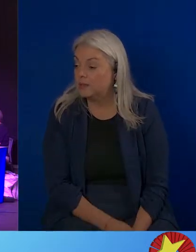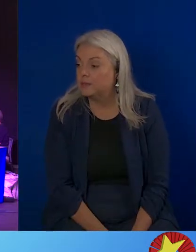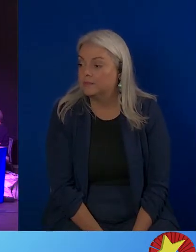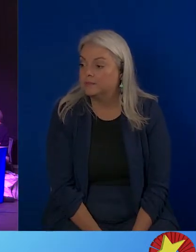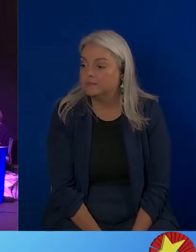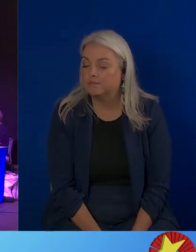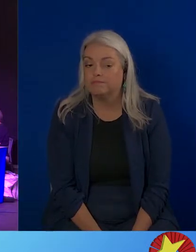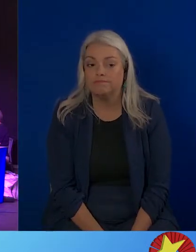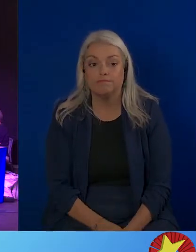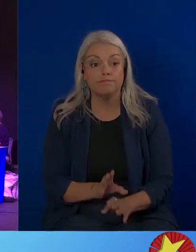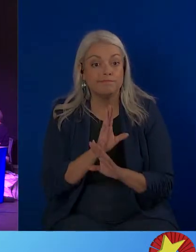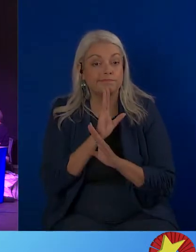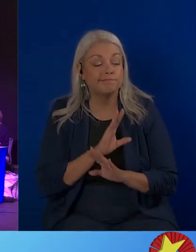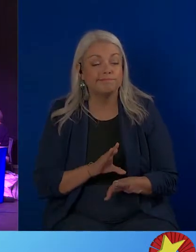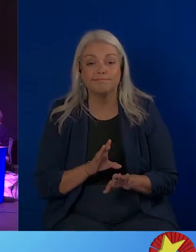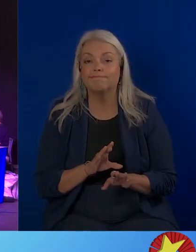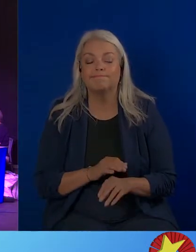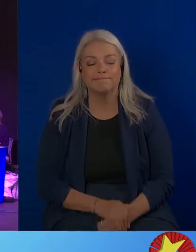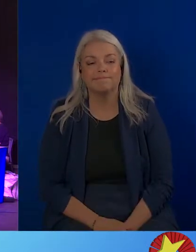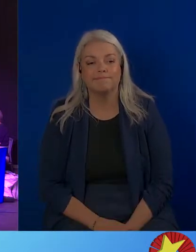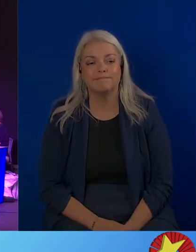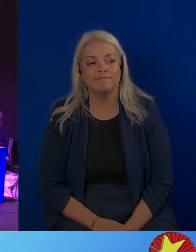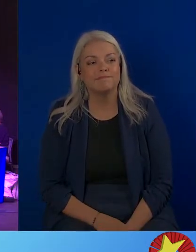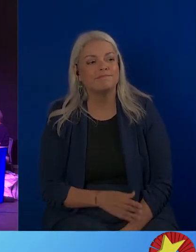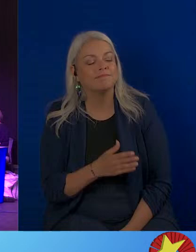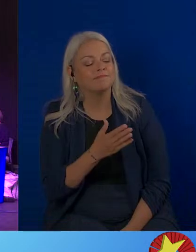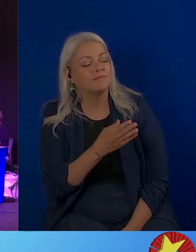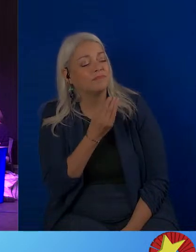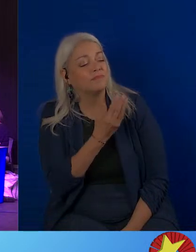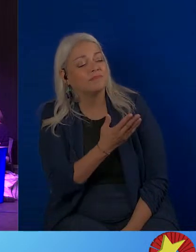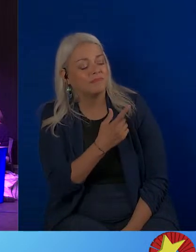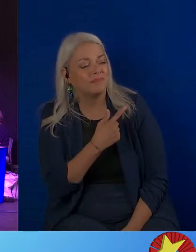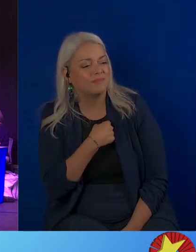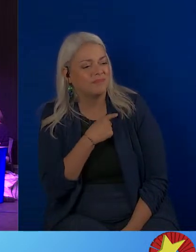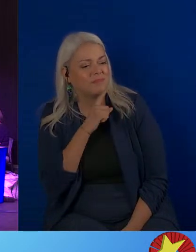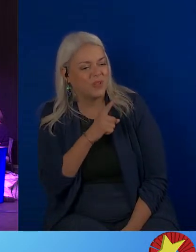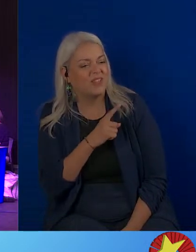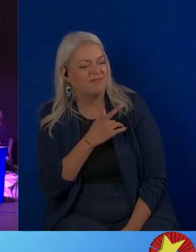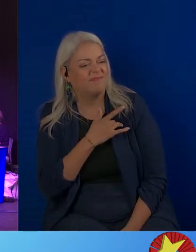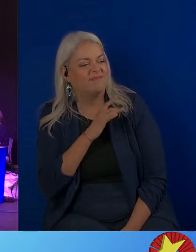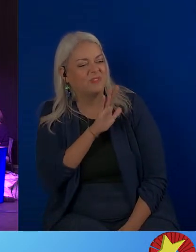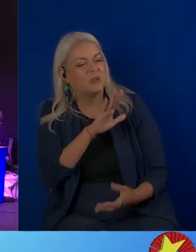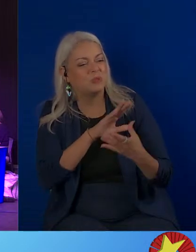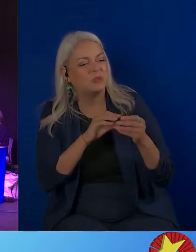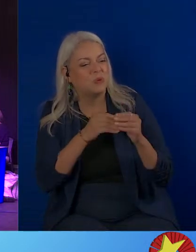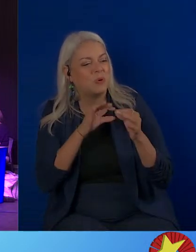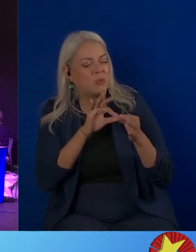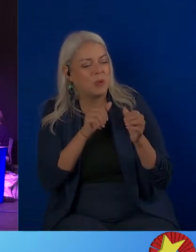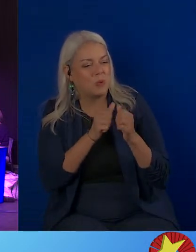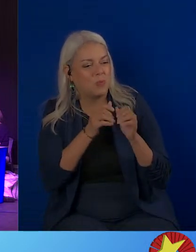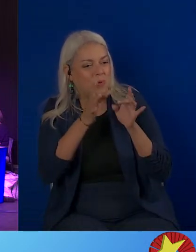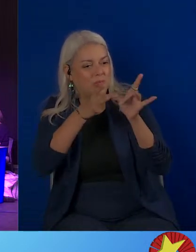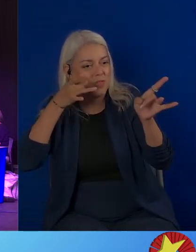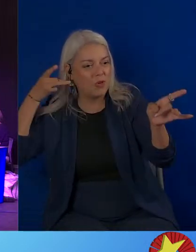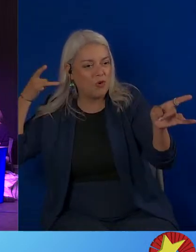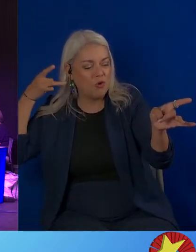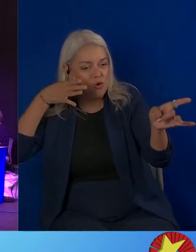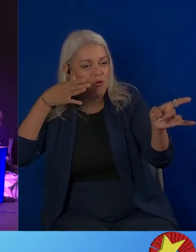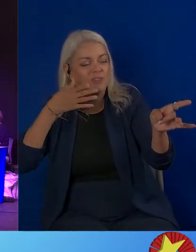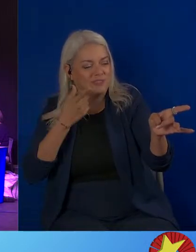I appreciate your story about the archer and how we can also reflect